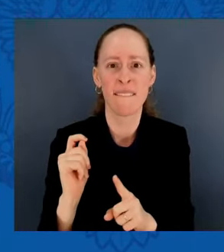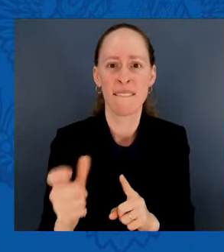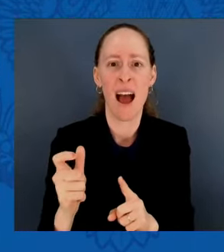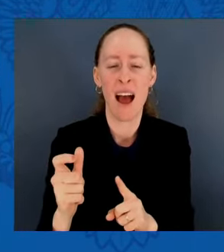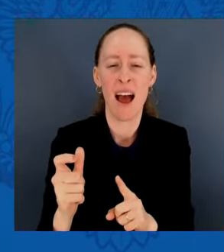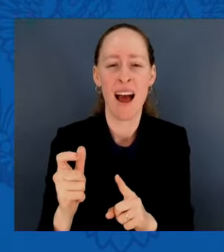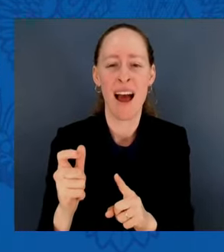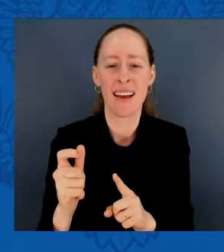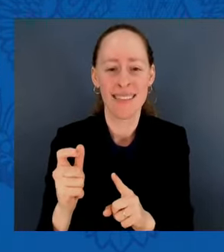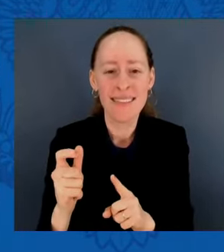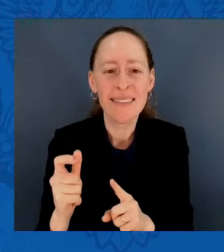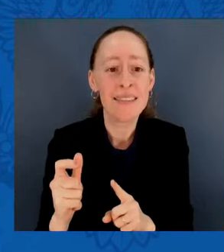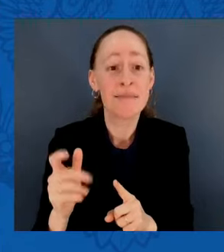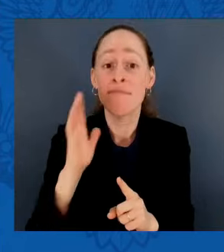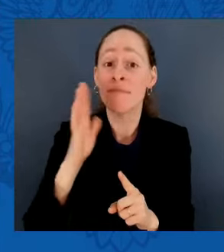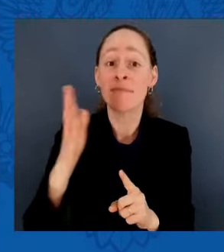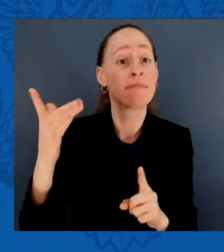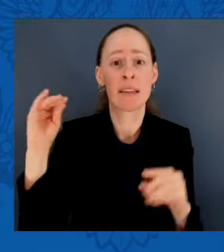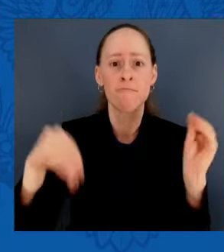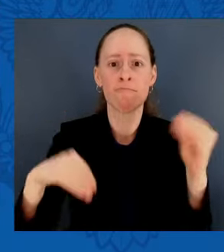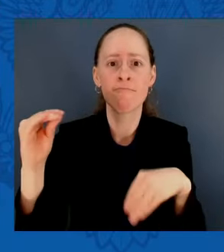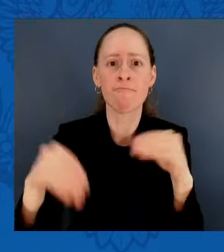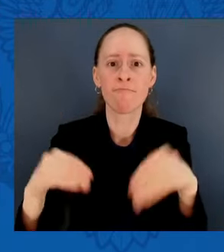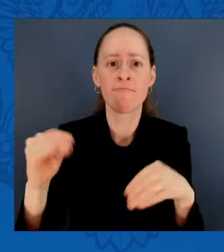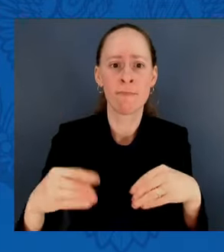America. That's killing thousands of children.